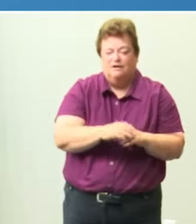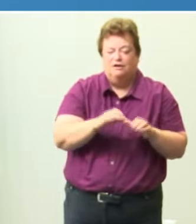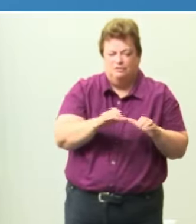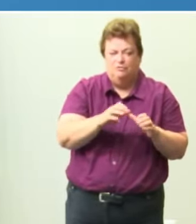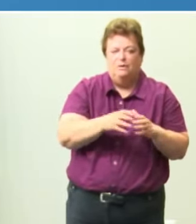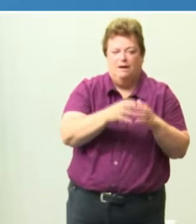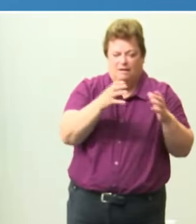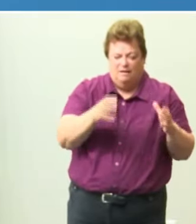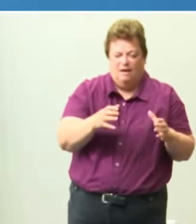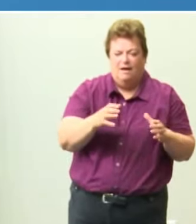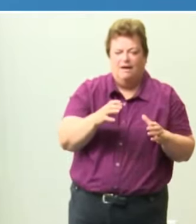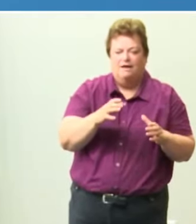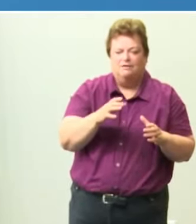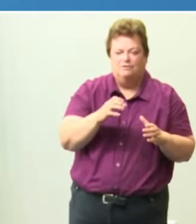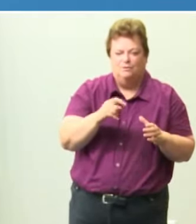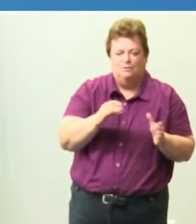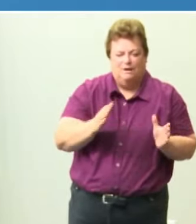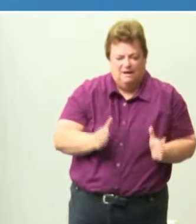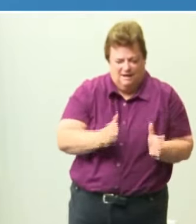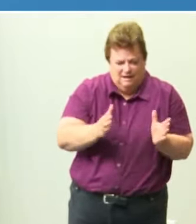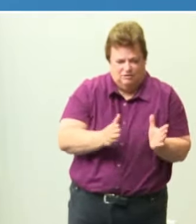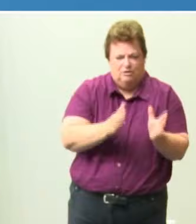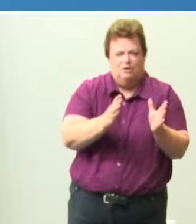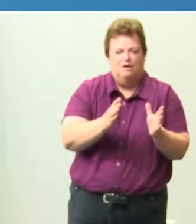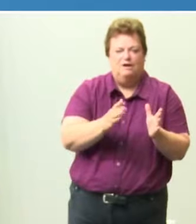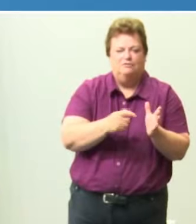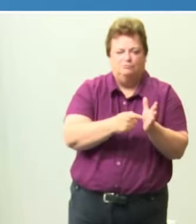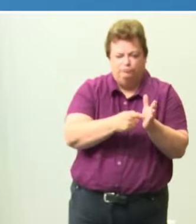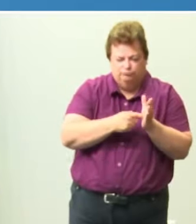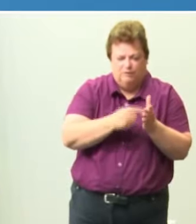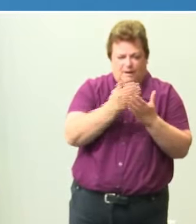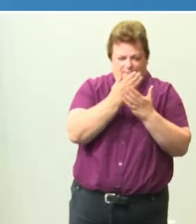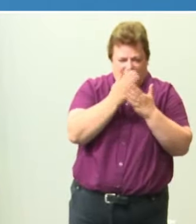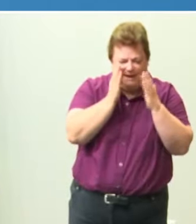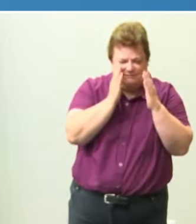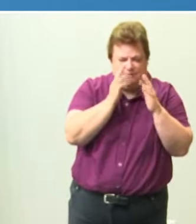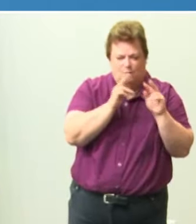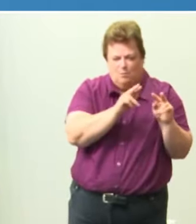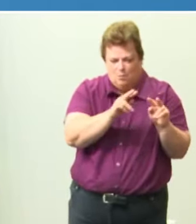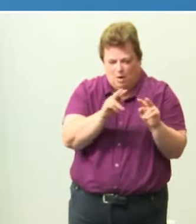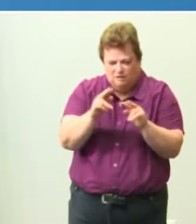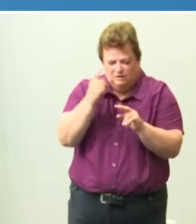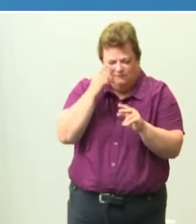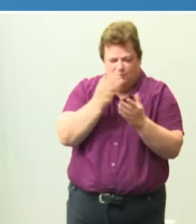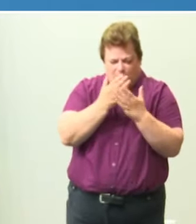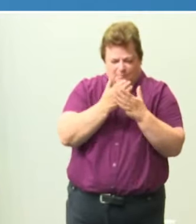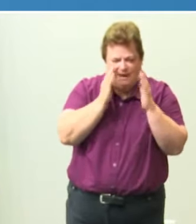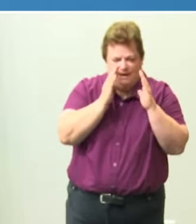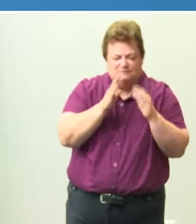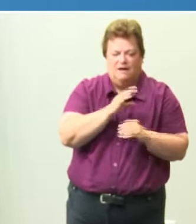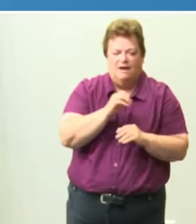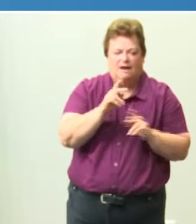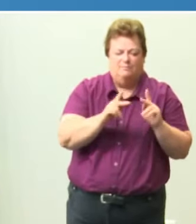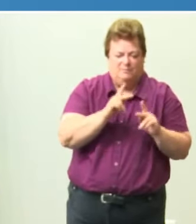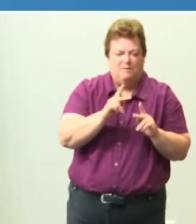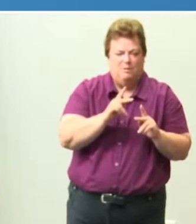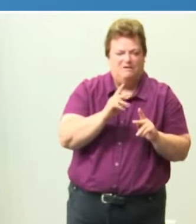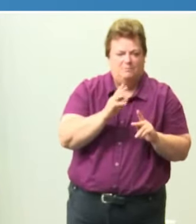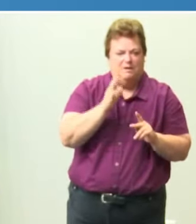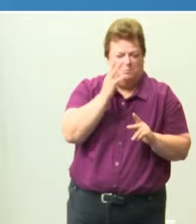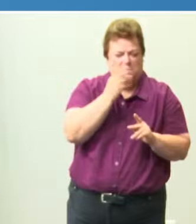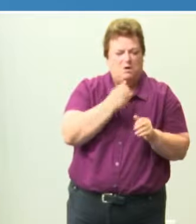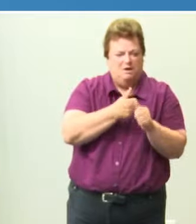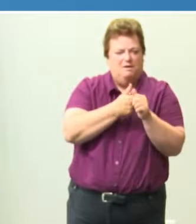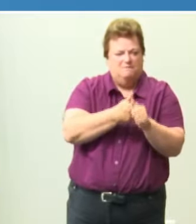a lot to encouraging the masking and watching the masking, and people have been pretty compliant.